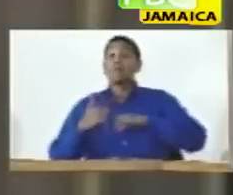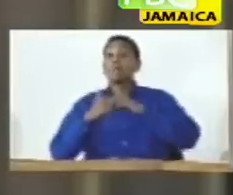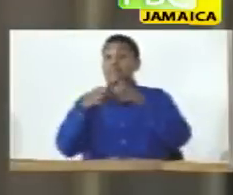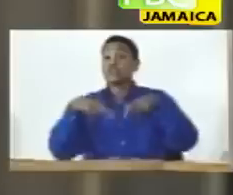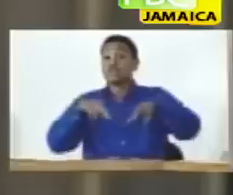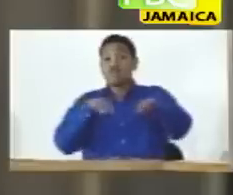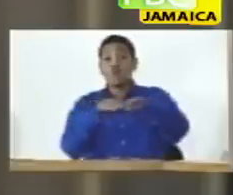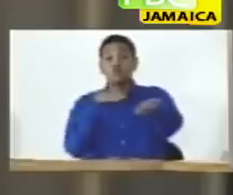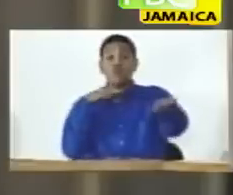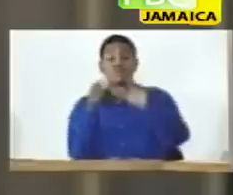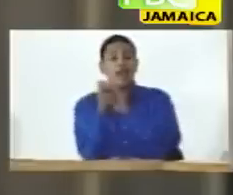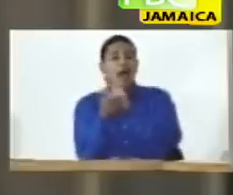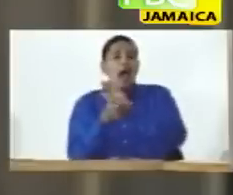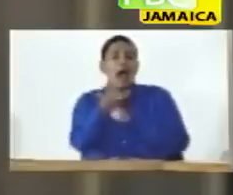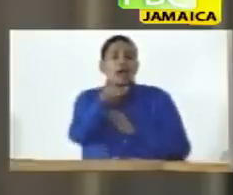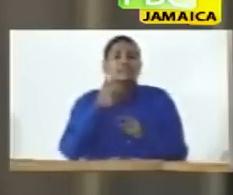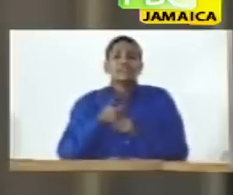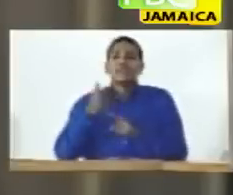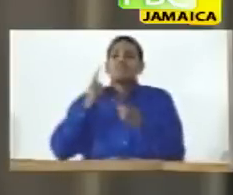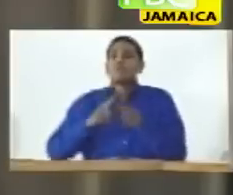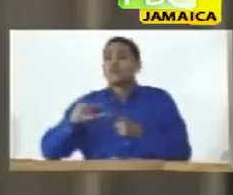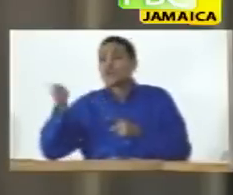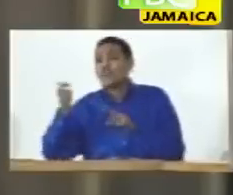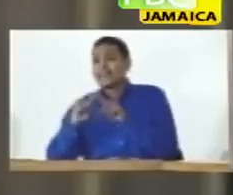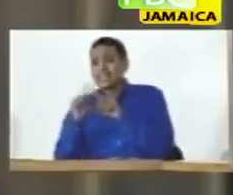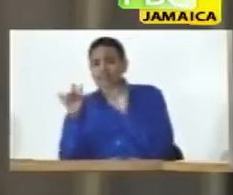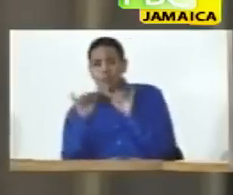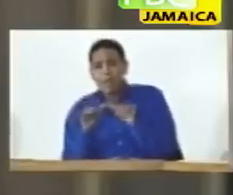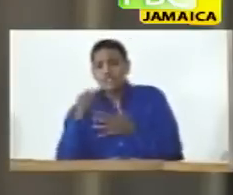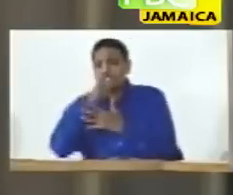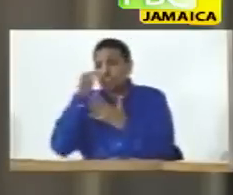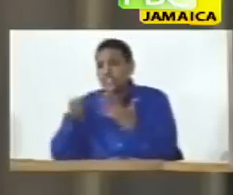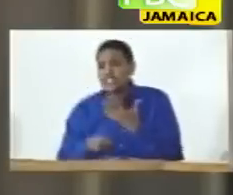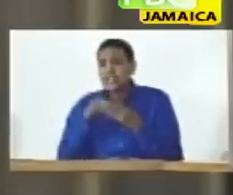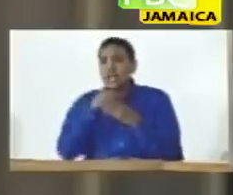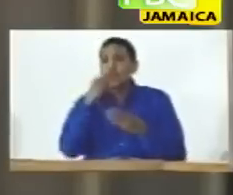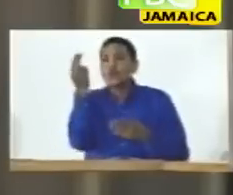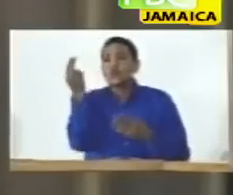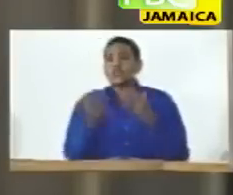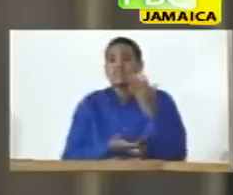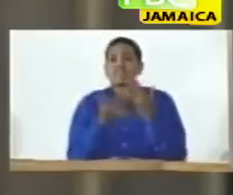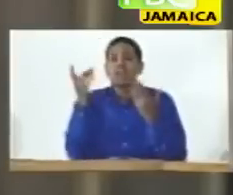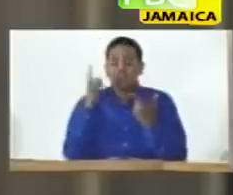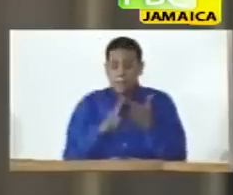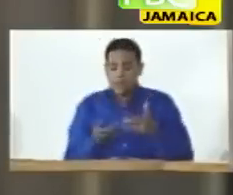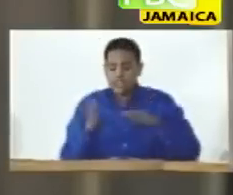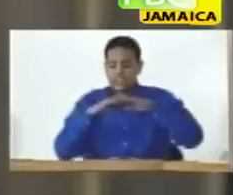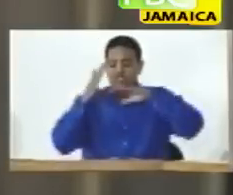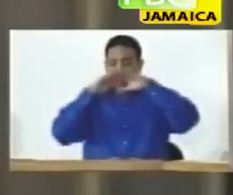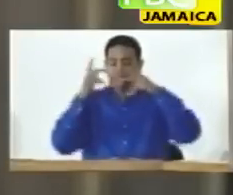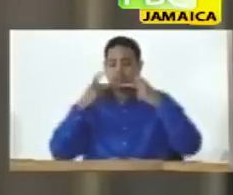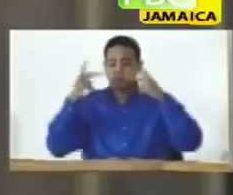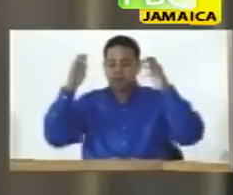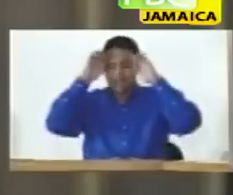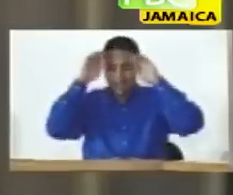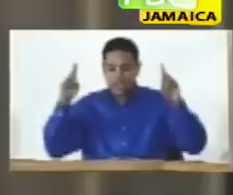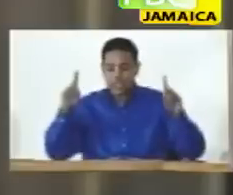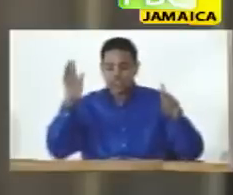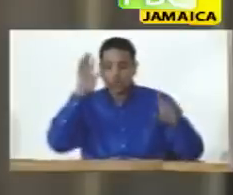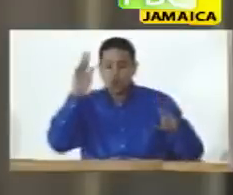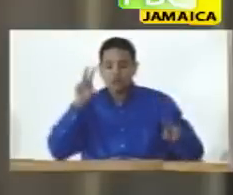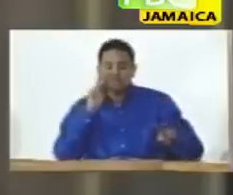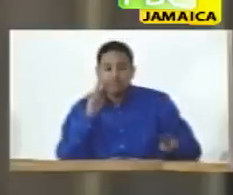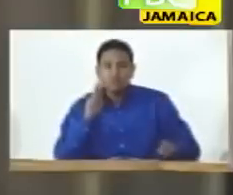Traffic Act and other measures, including the use of technology and increased public education, will seek